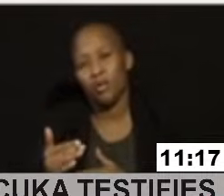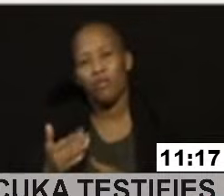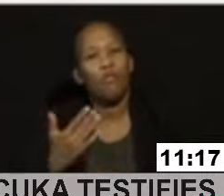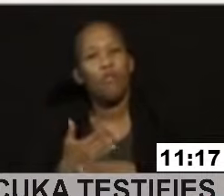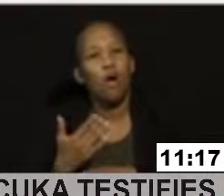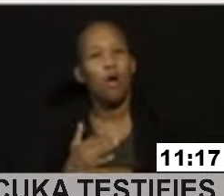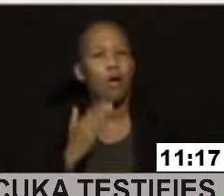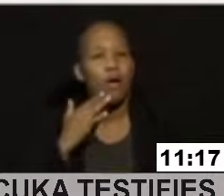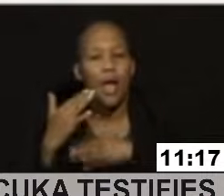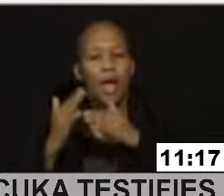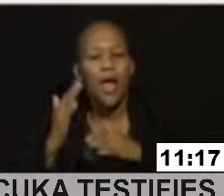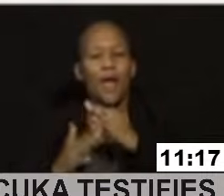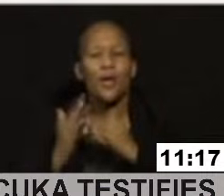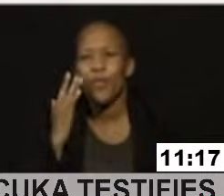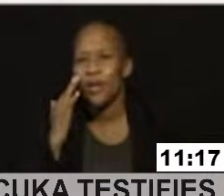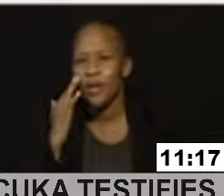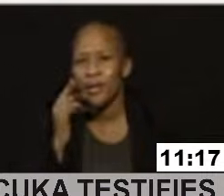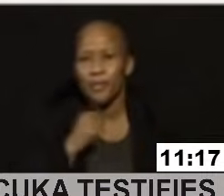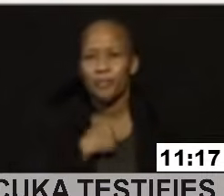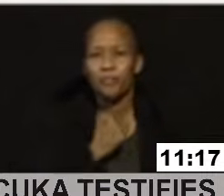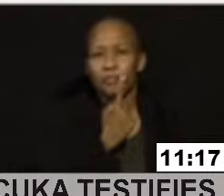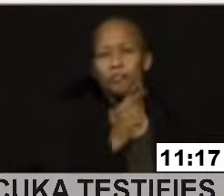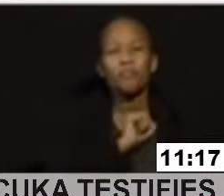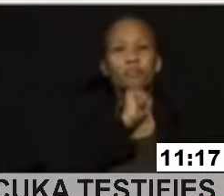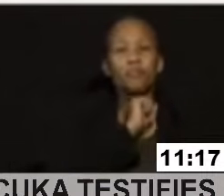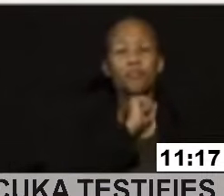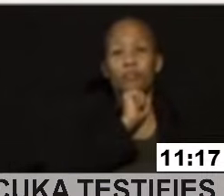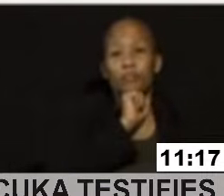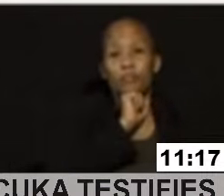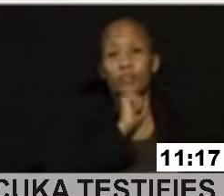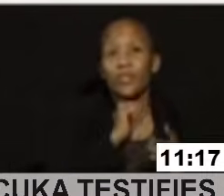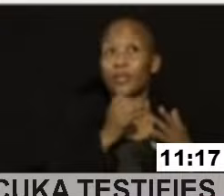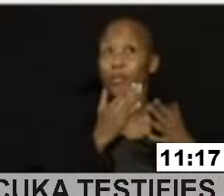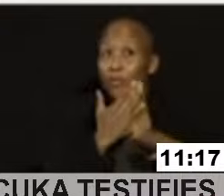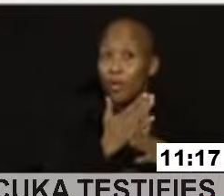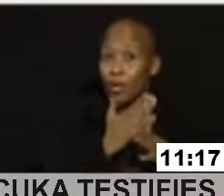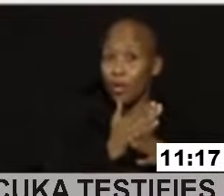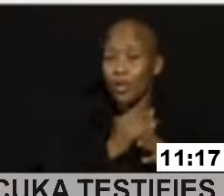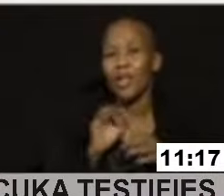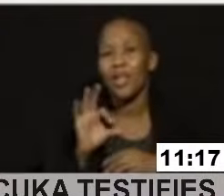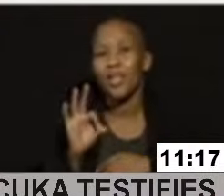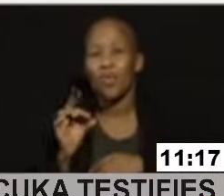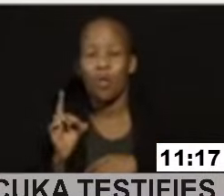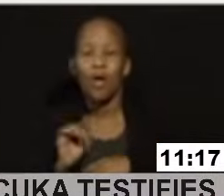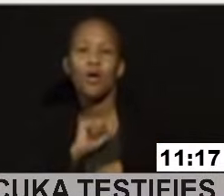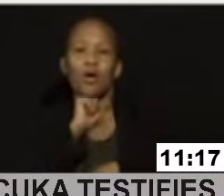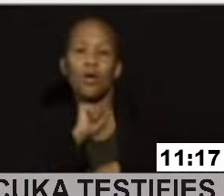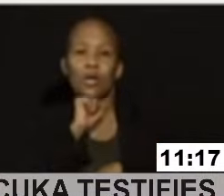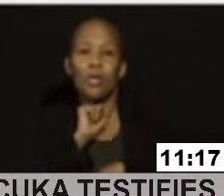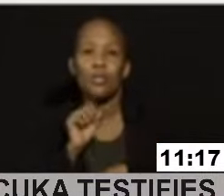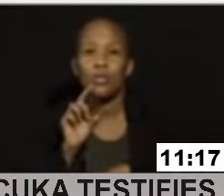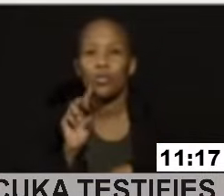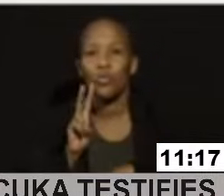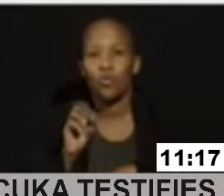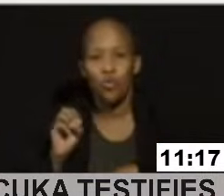I assumed office on the 1st of August, and I left office on the 31st of August,